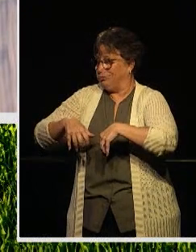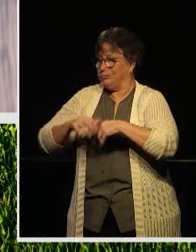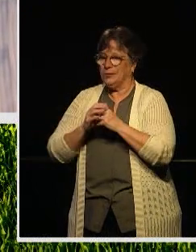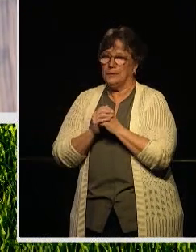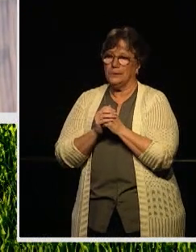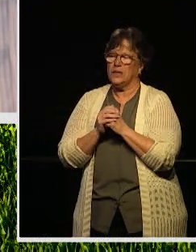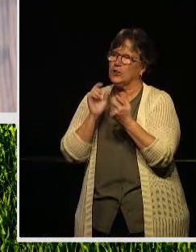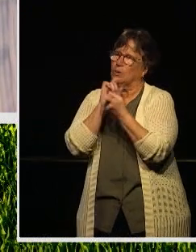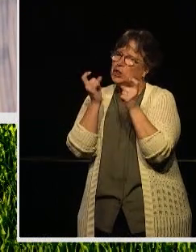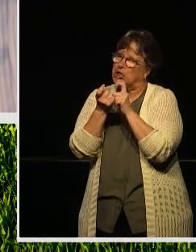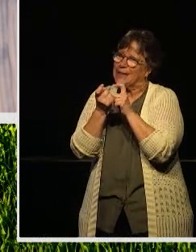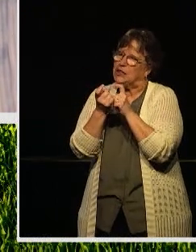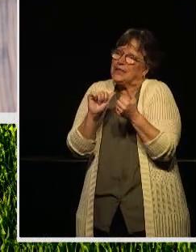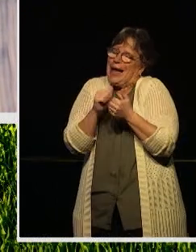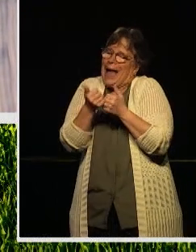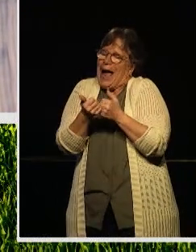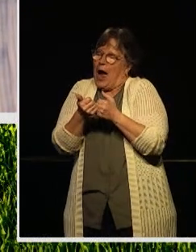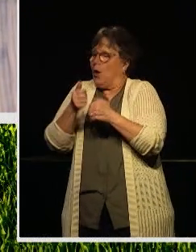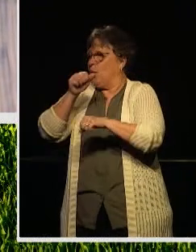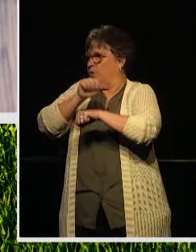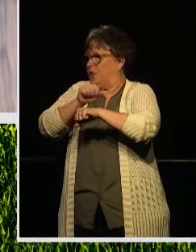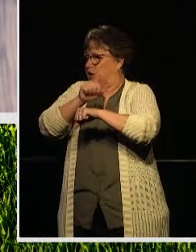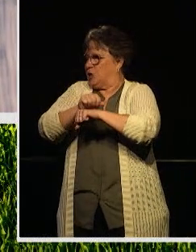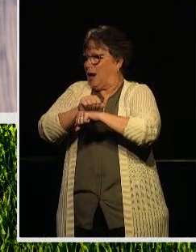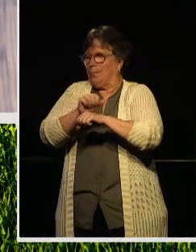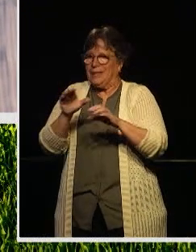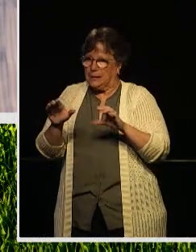makes jobs